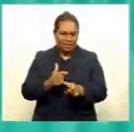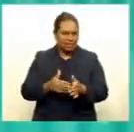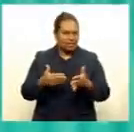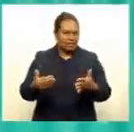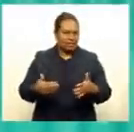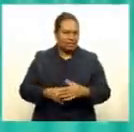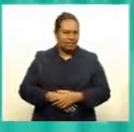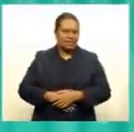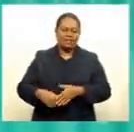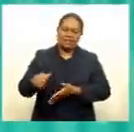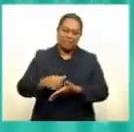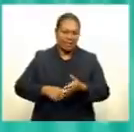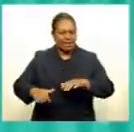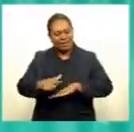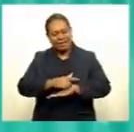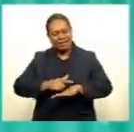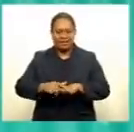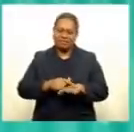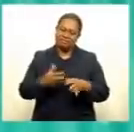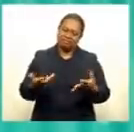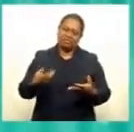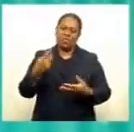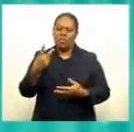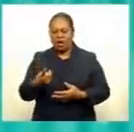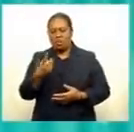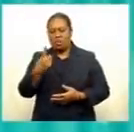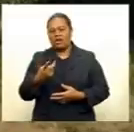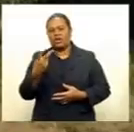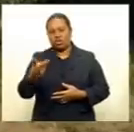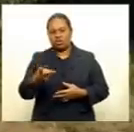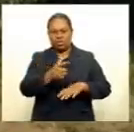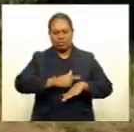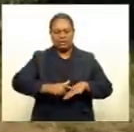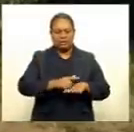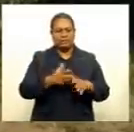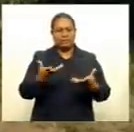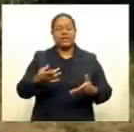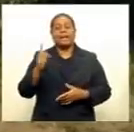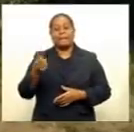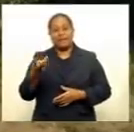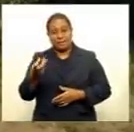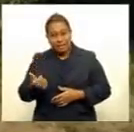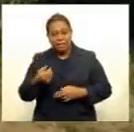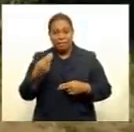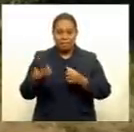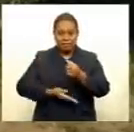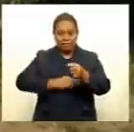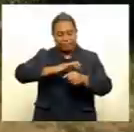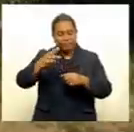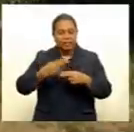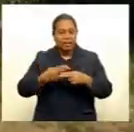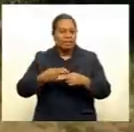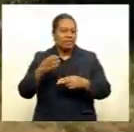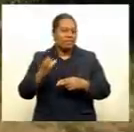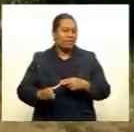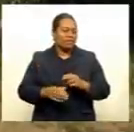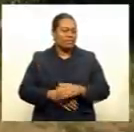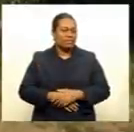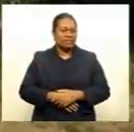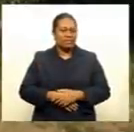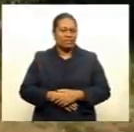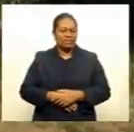they buy the land, 1 piece, 2 piece, then they come ahead. But for some cane farmers here in Nandi, this season will be a